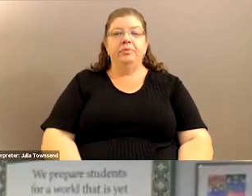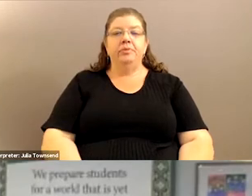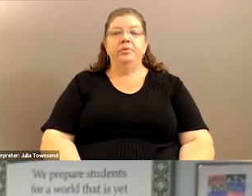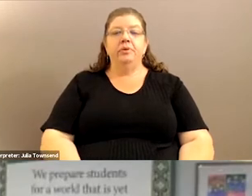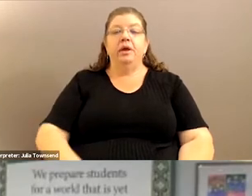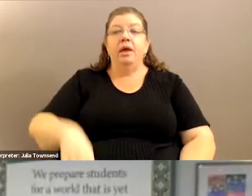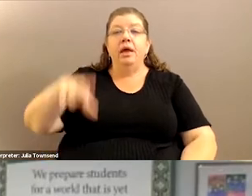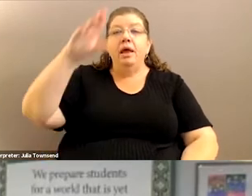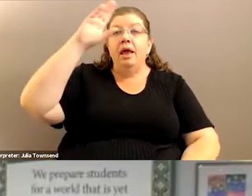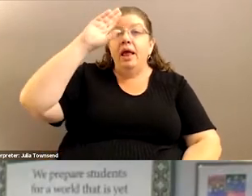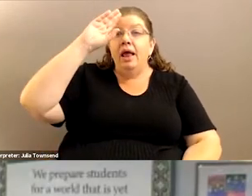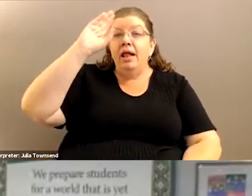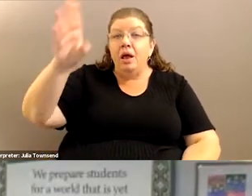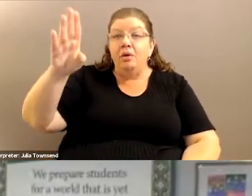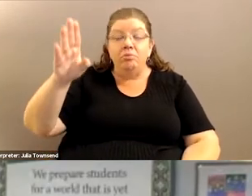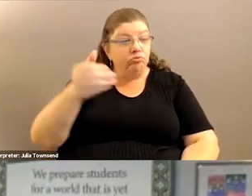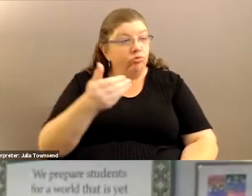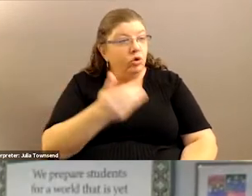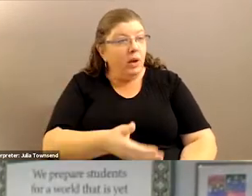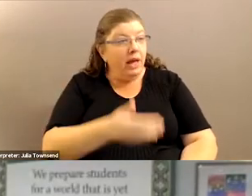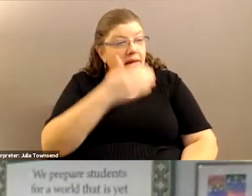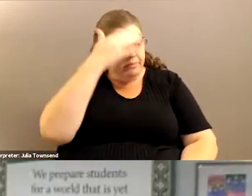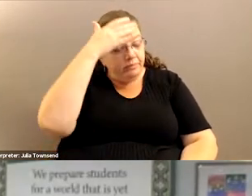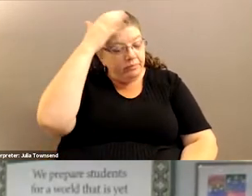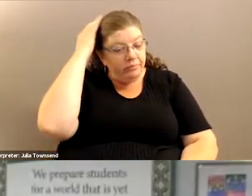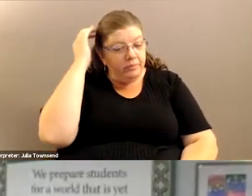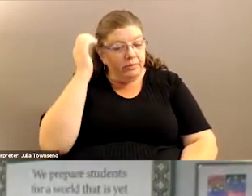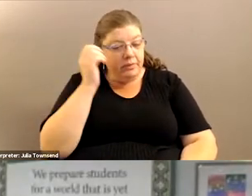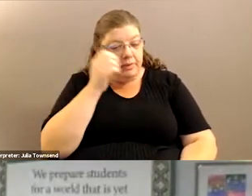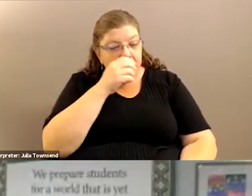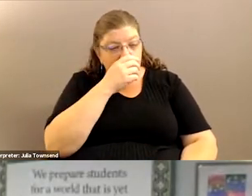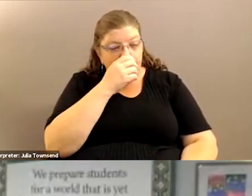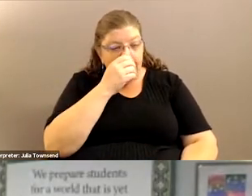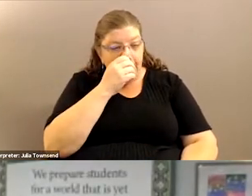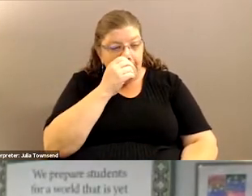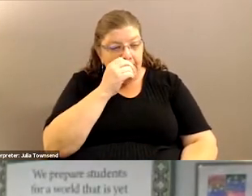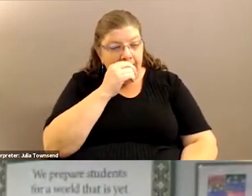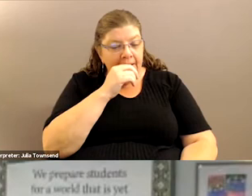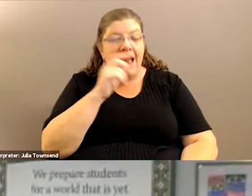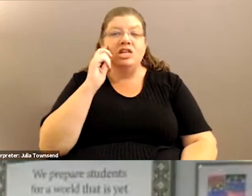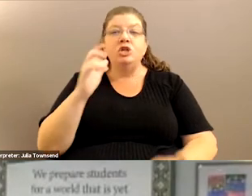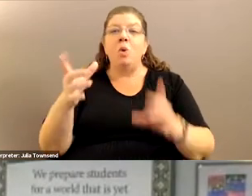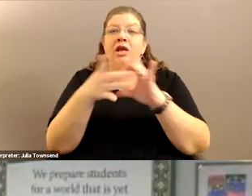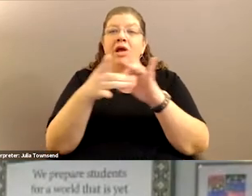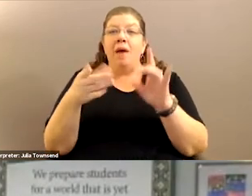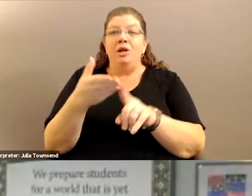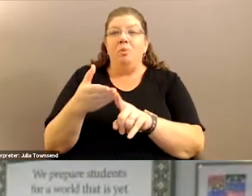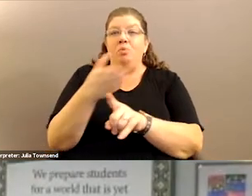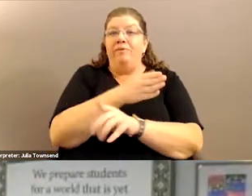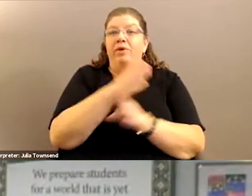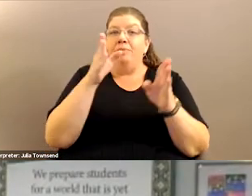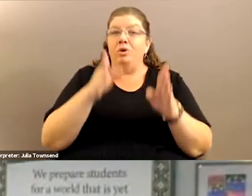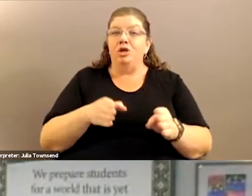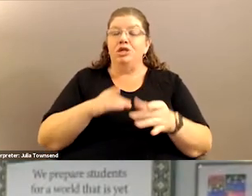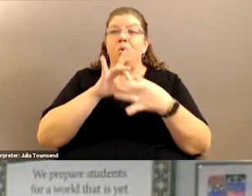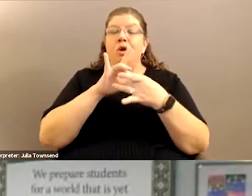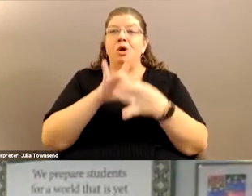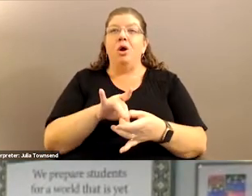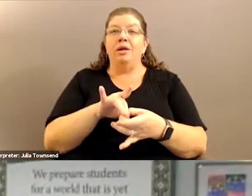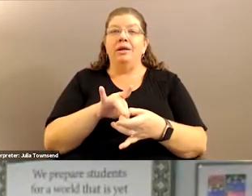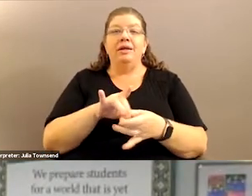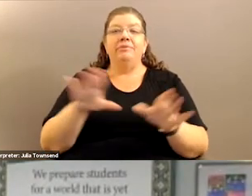hello yes go ahead yeah i just like to make a comment to that previous person and regarding um i'm